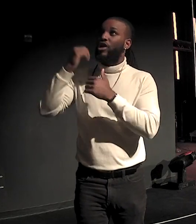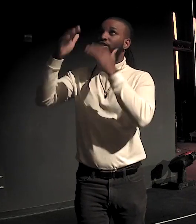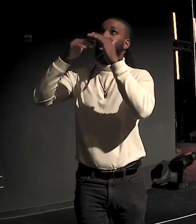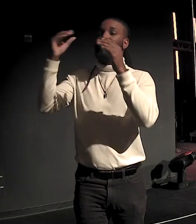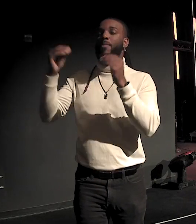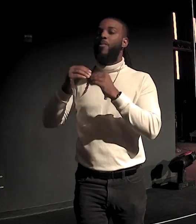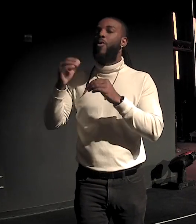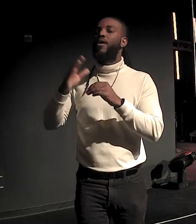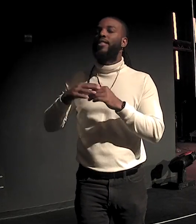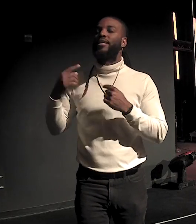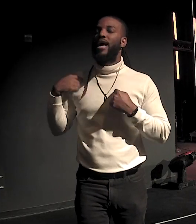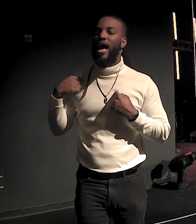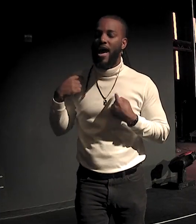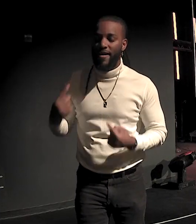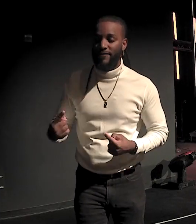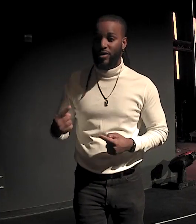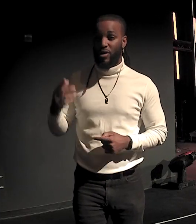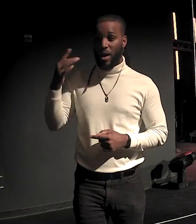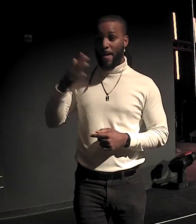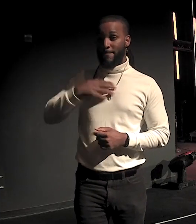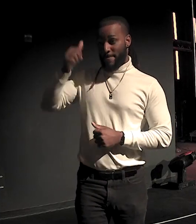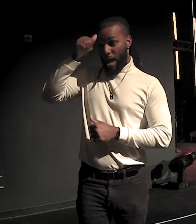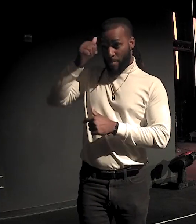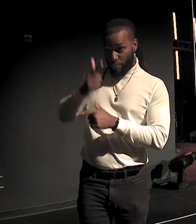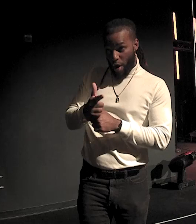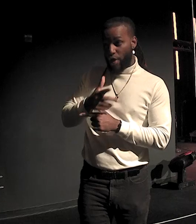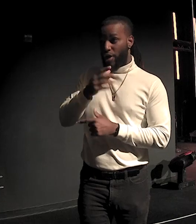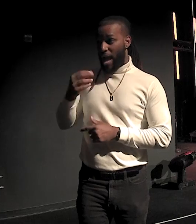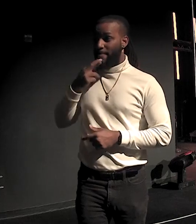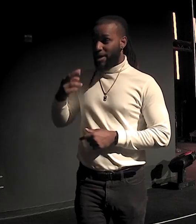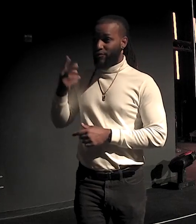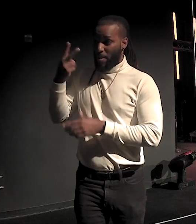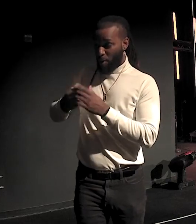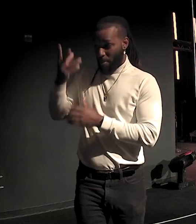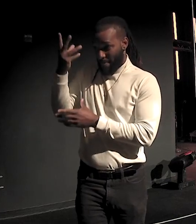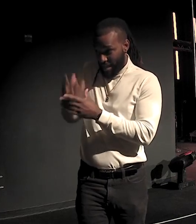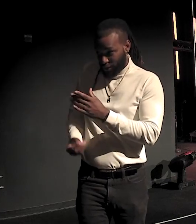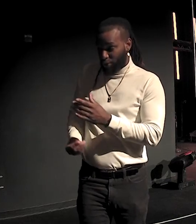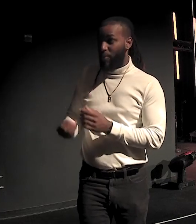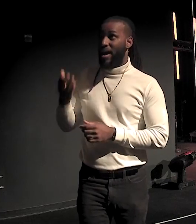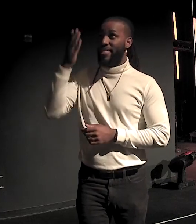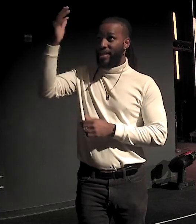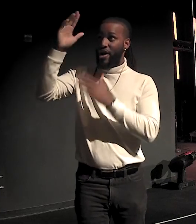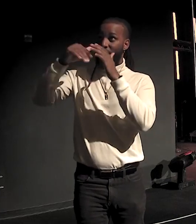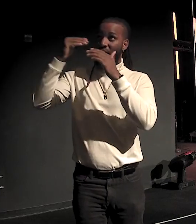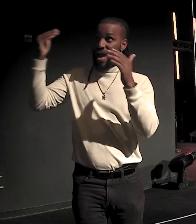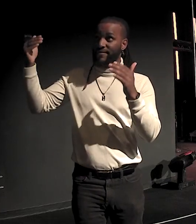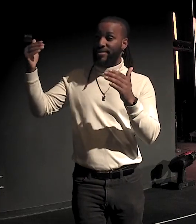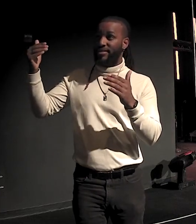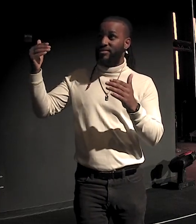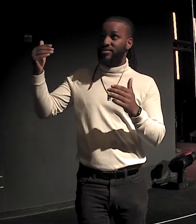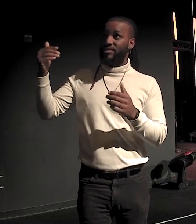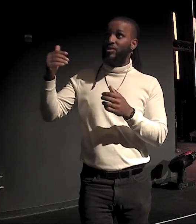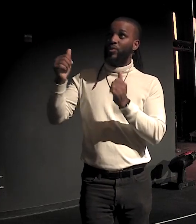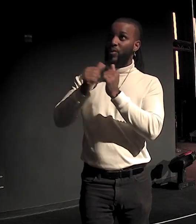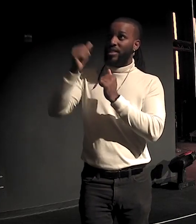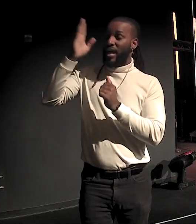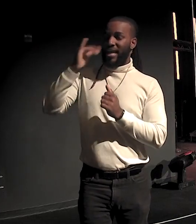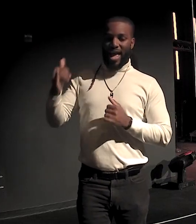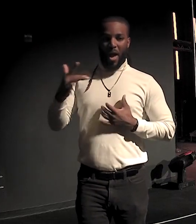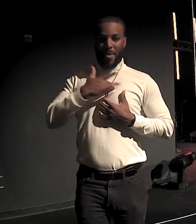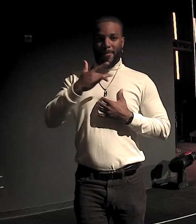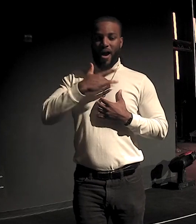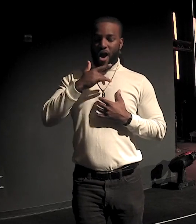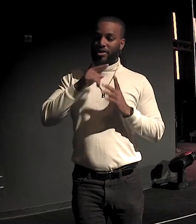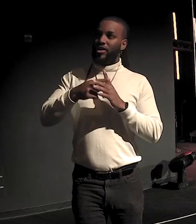more than ever. As my brother and my best friend are both there now, in the presence of the Father, my heart begins